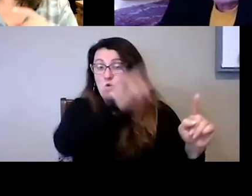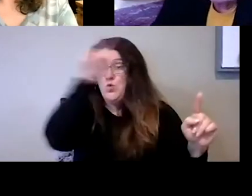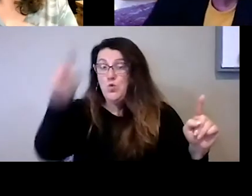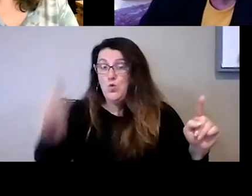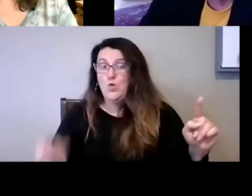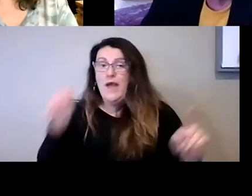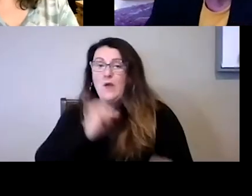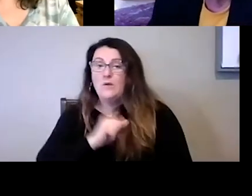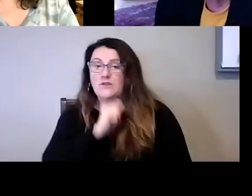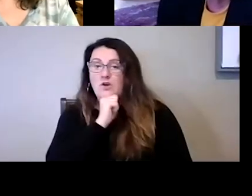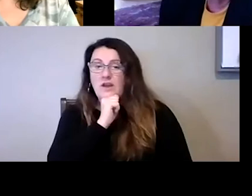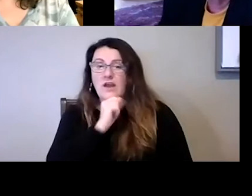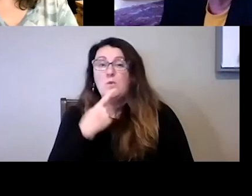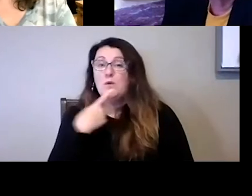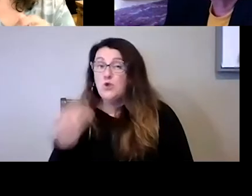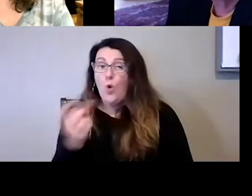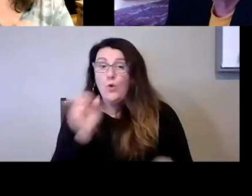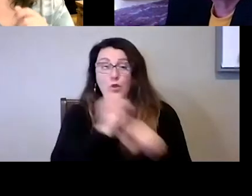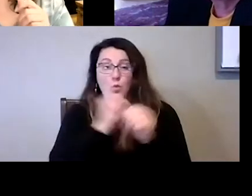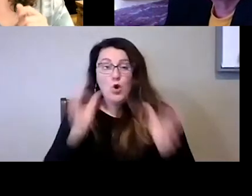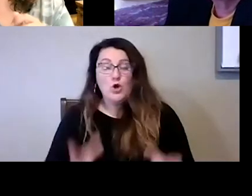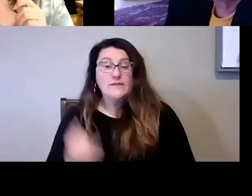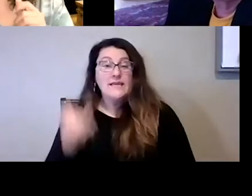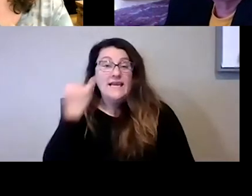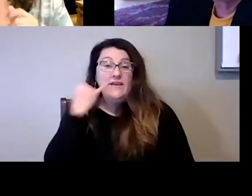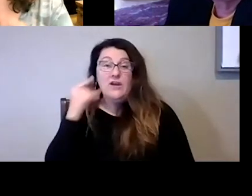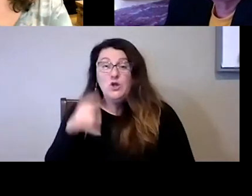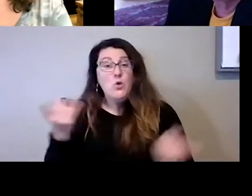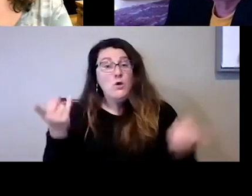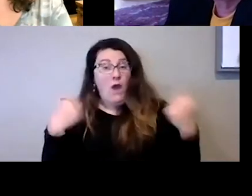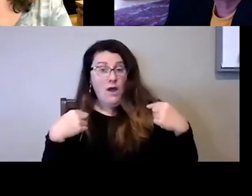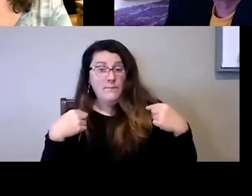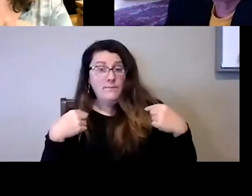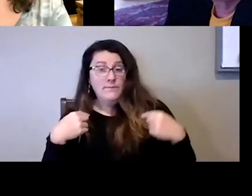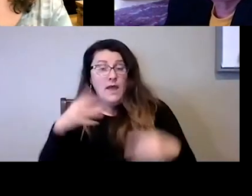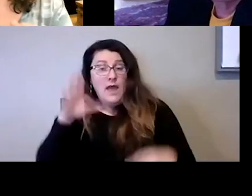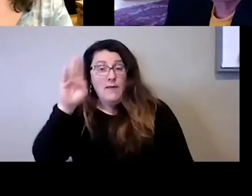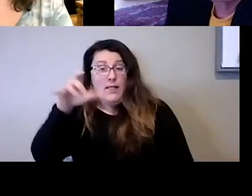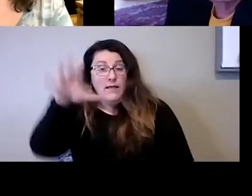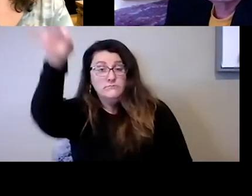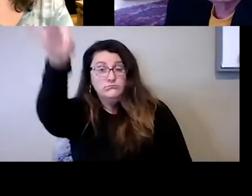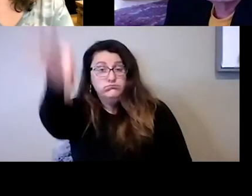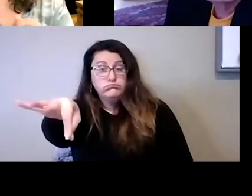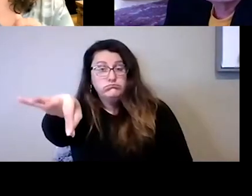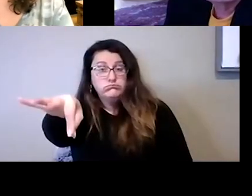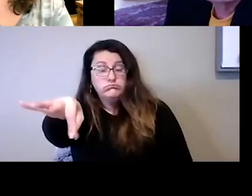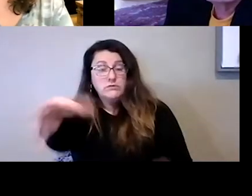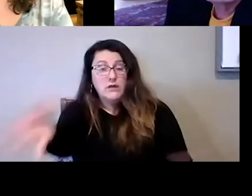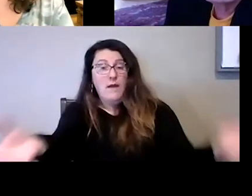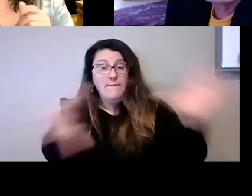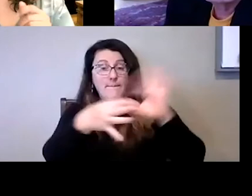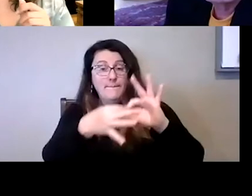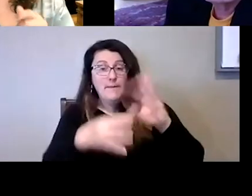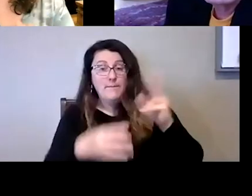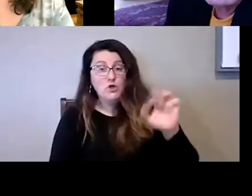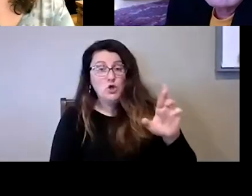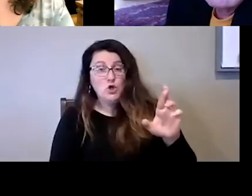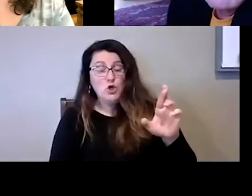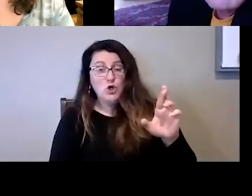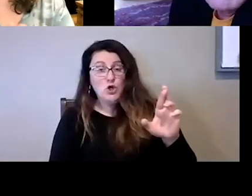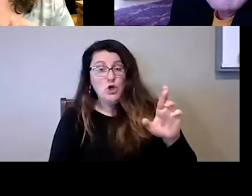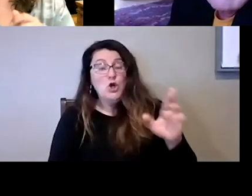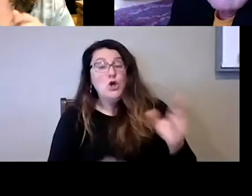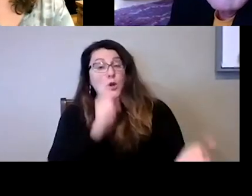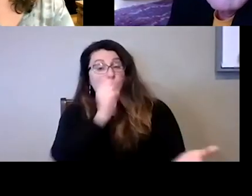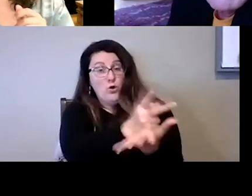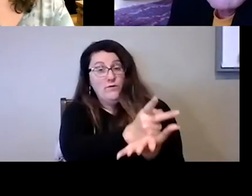And we told our workers, if you're going to come and put in your ballot to vote for this merger, you're also authorizing